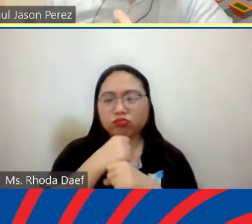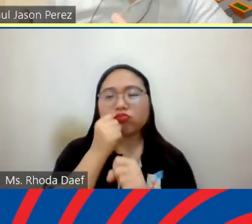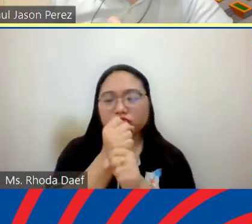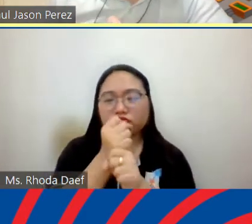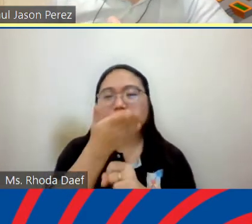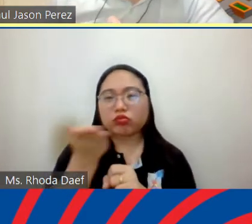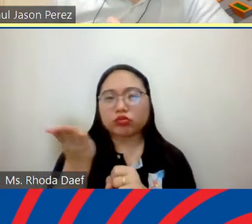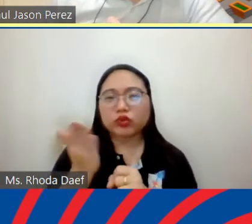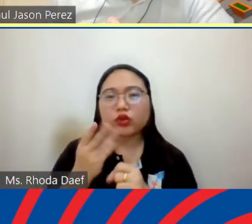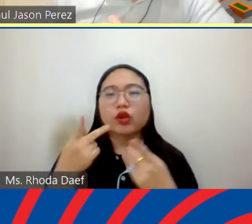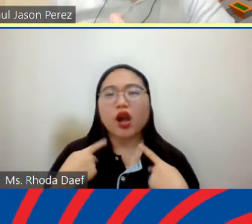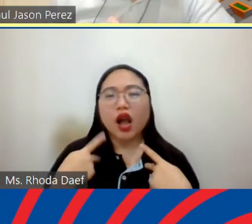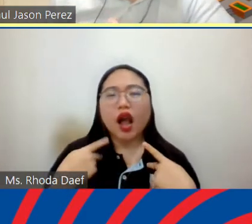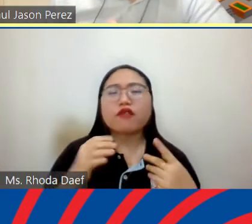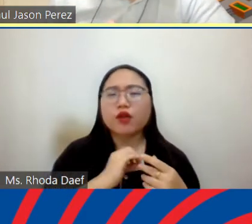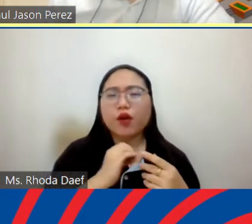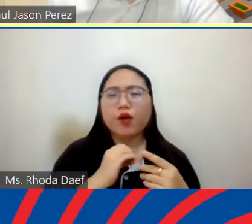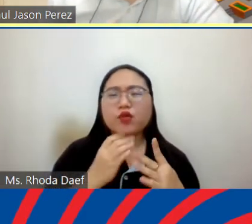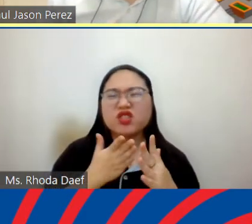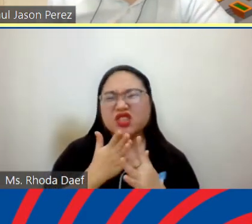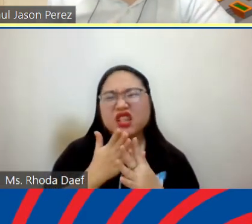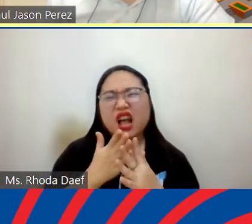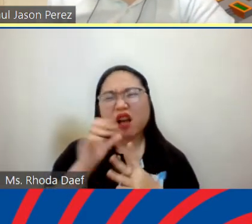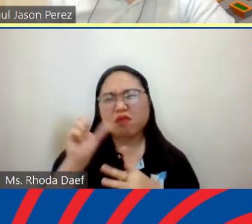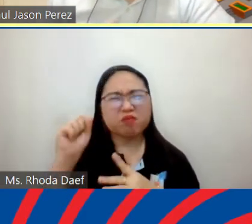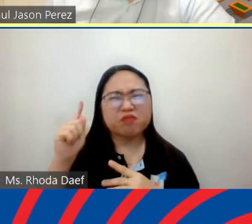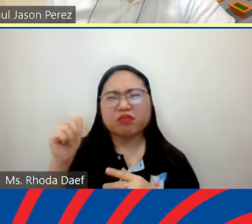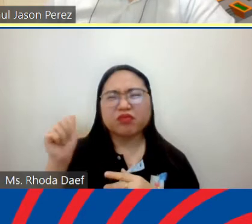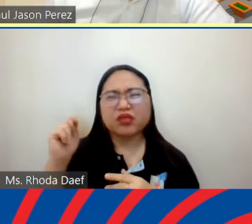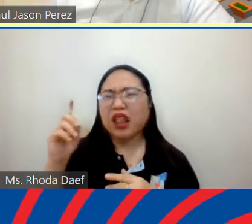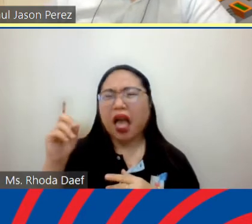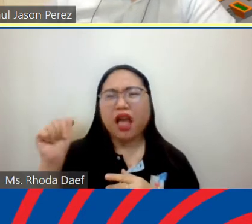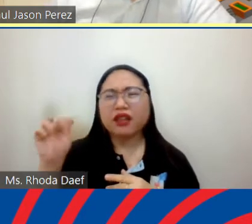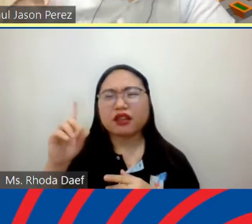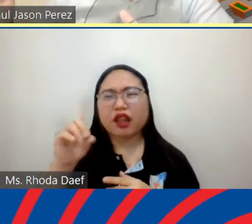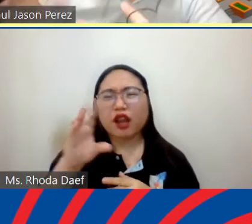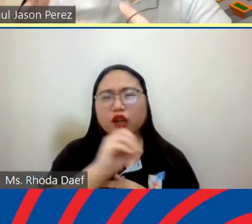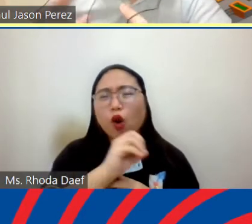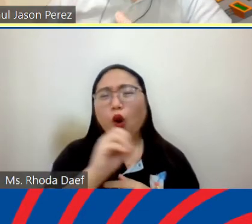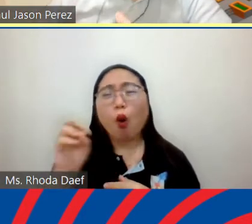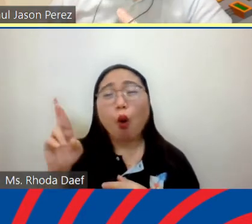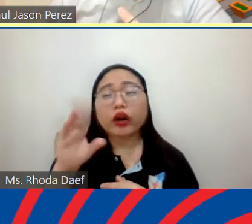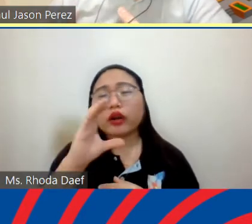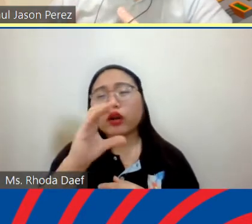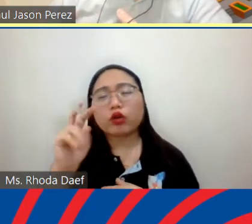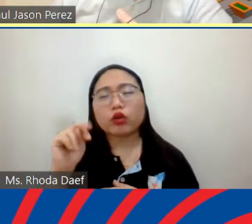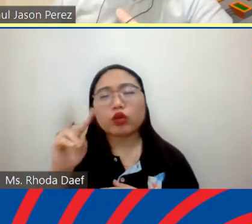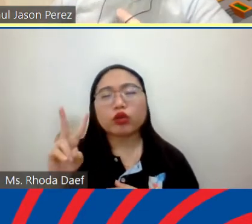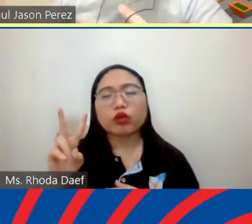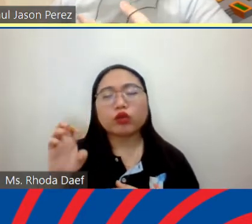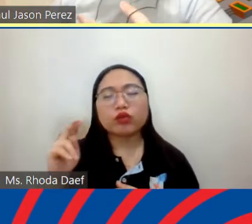a convention within your research team, and also